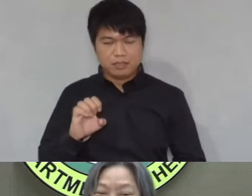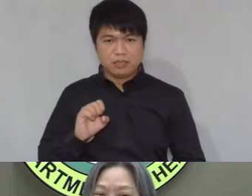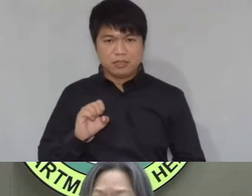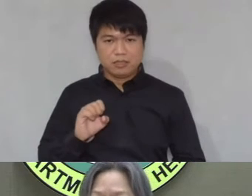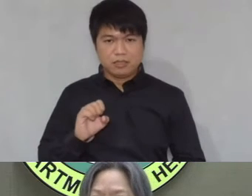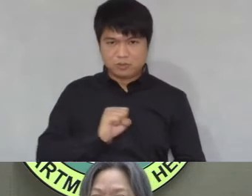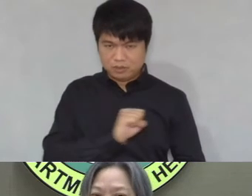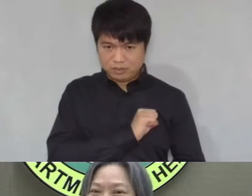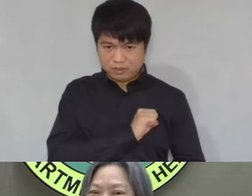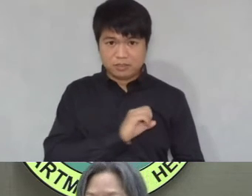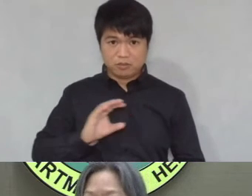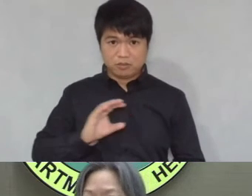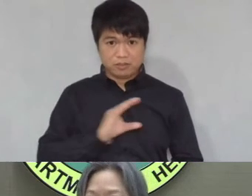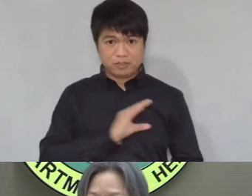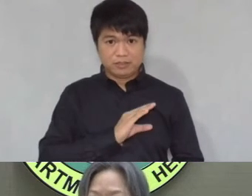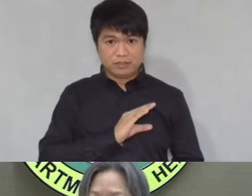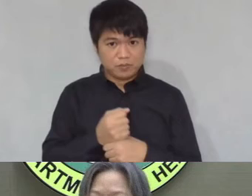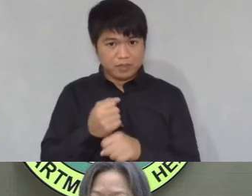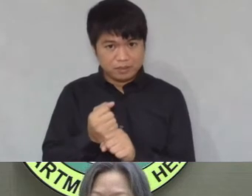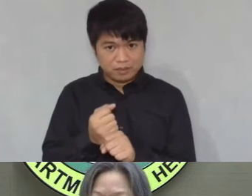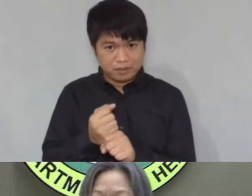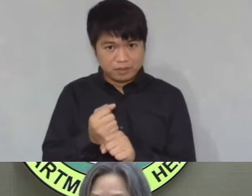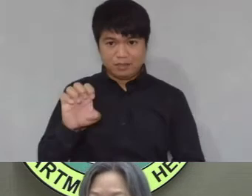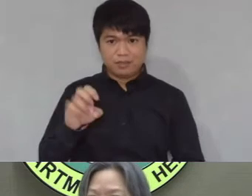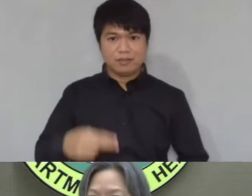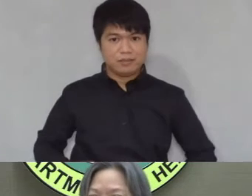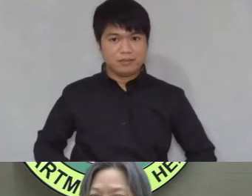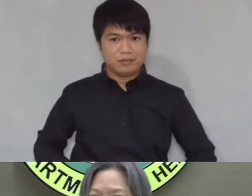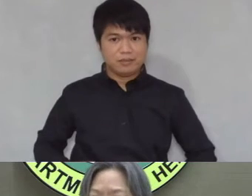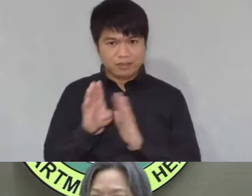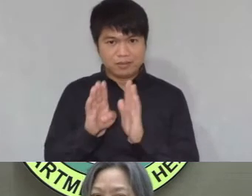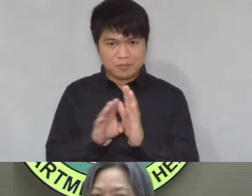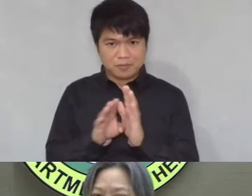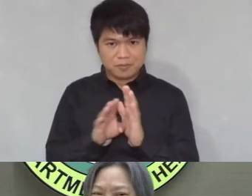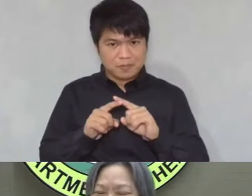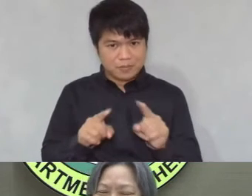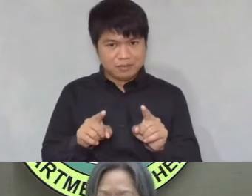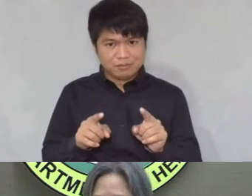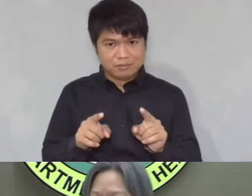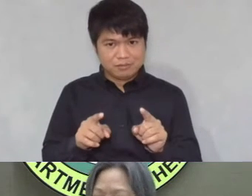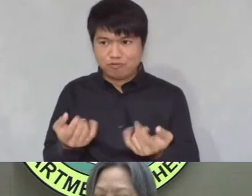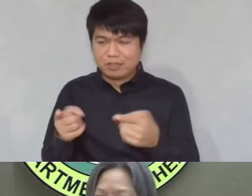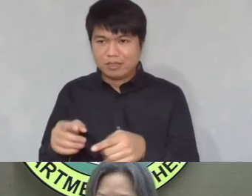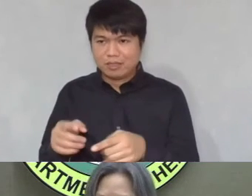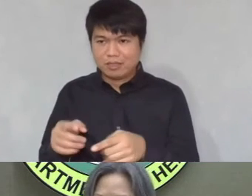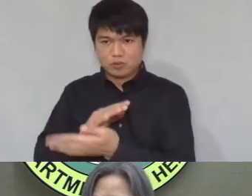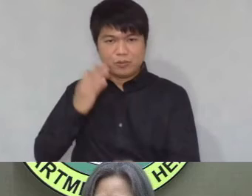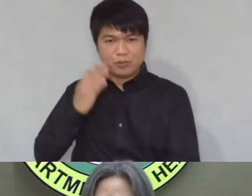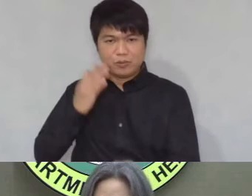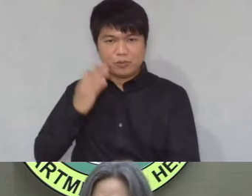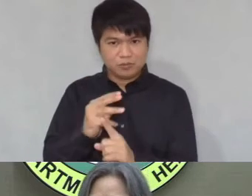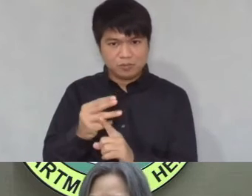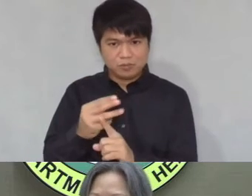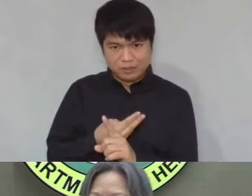yung interest ng Congress and Senate for in the passing of the e-health bill. Kaso everything like sort of stopped